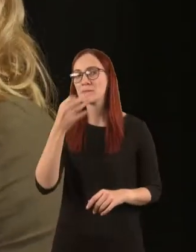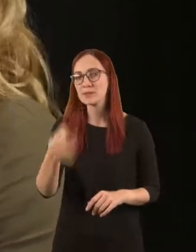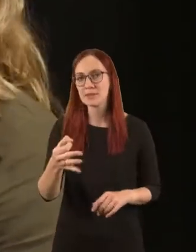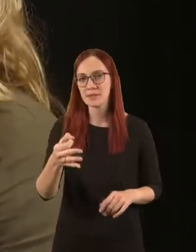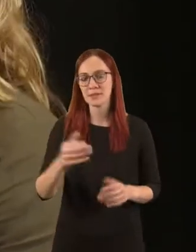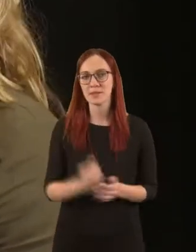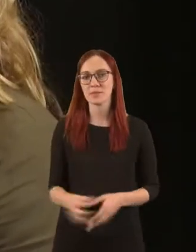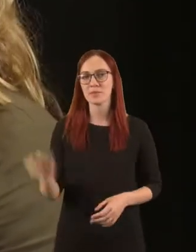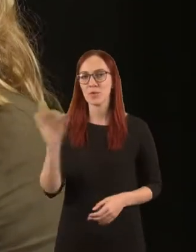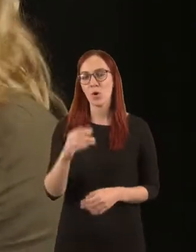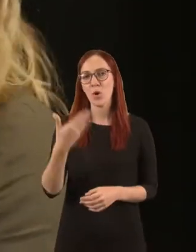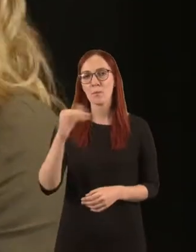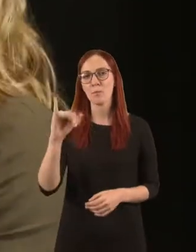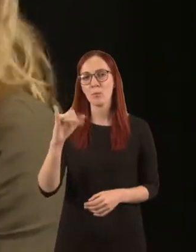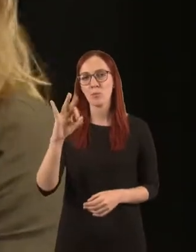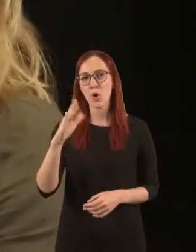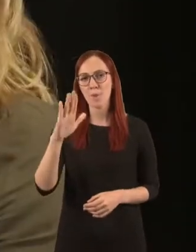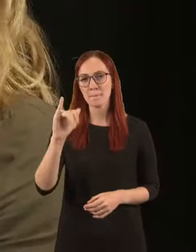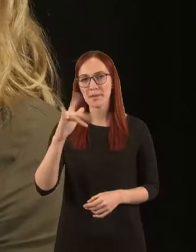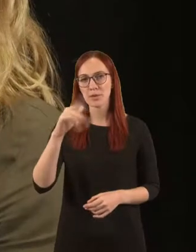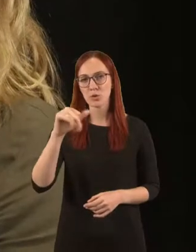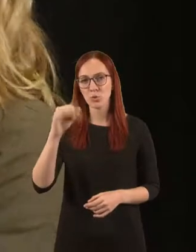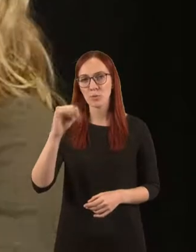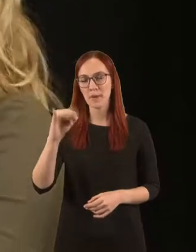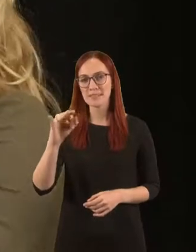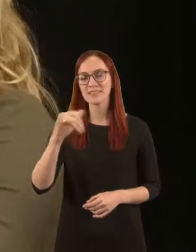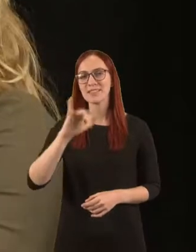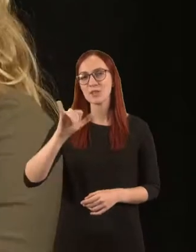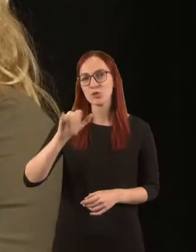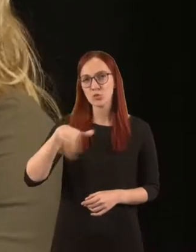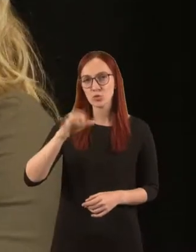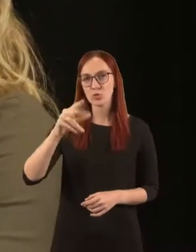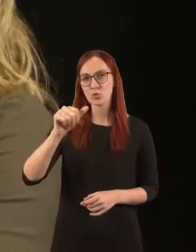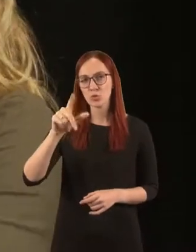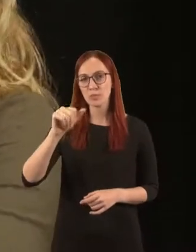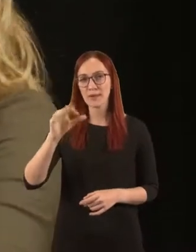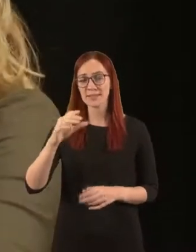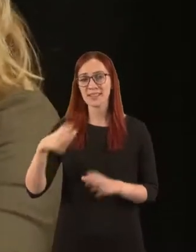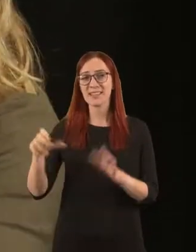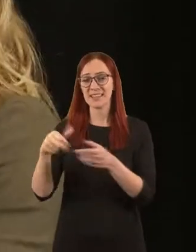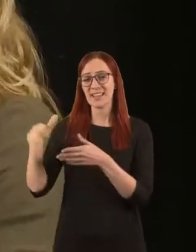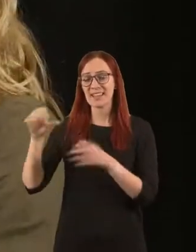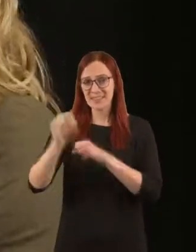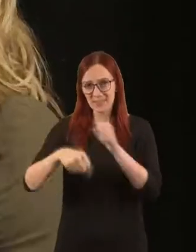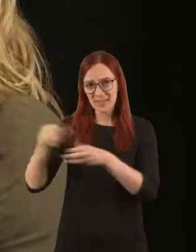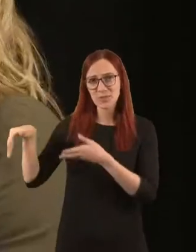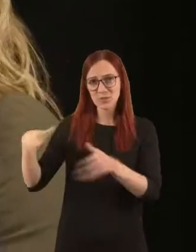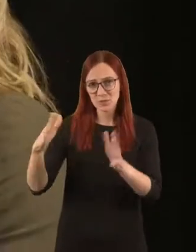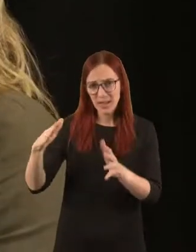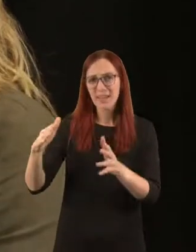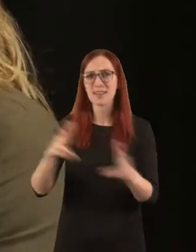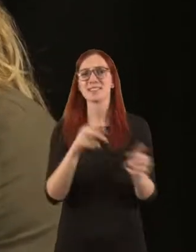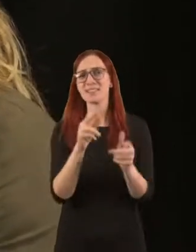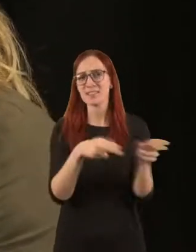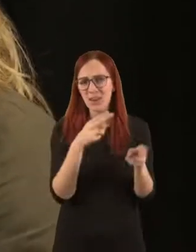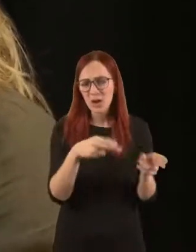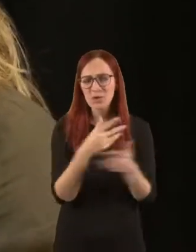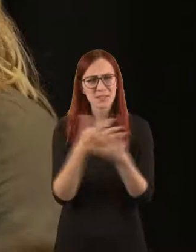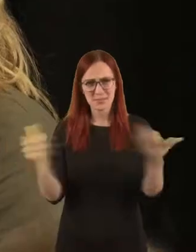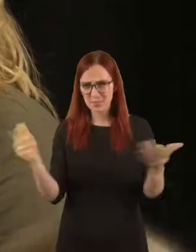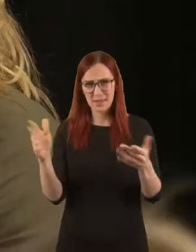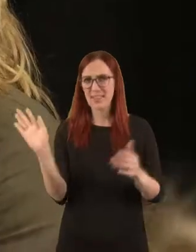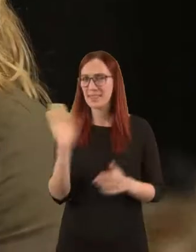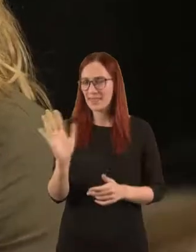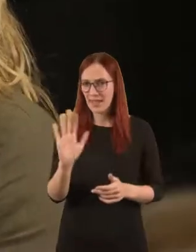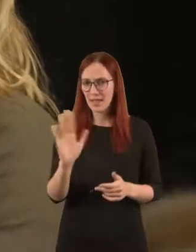one last remark. What is mobility? It is not a bicycle path, it is not an electrical